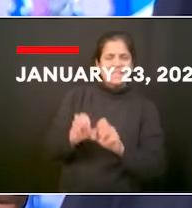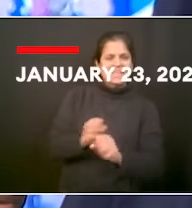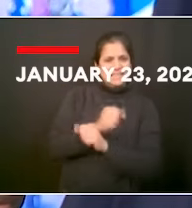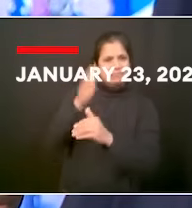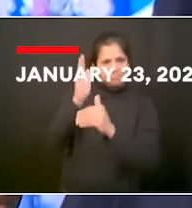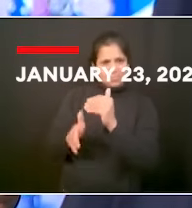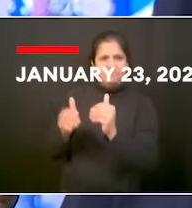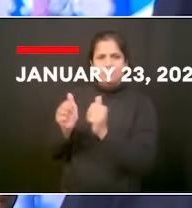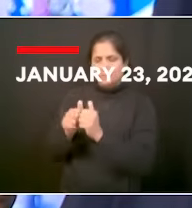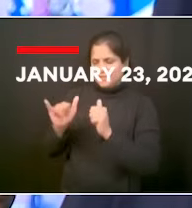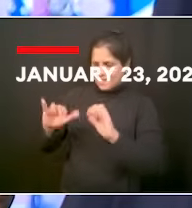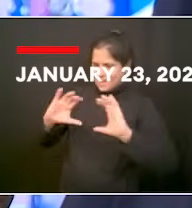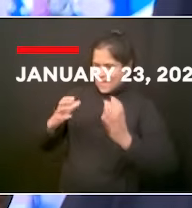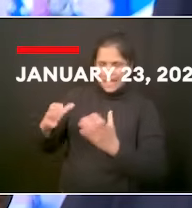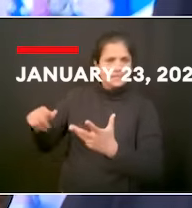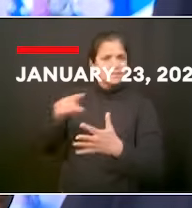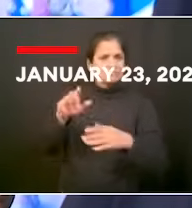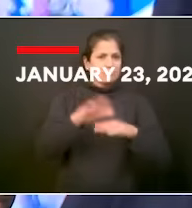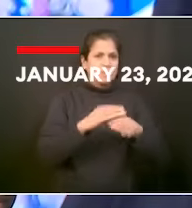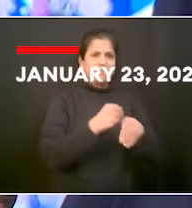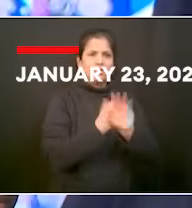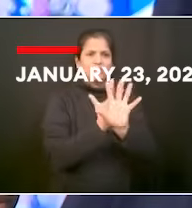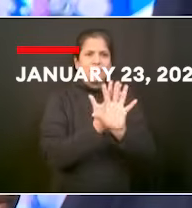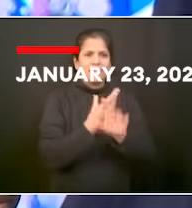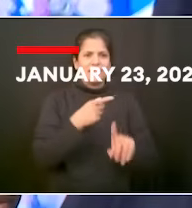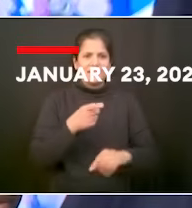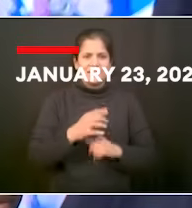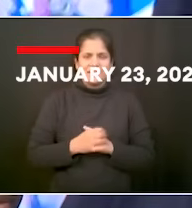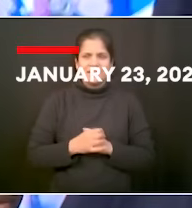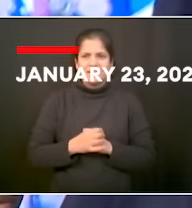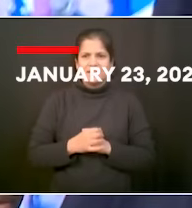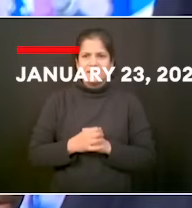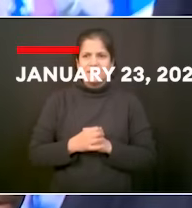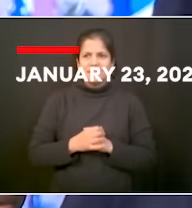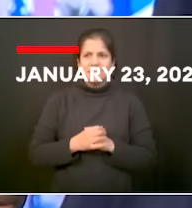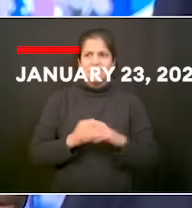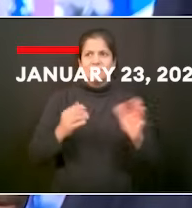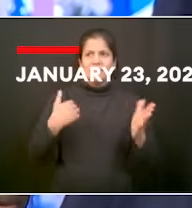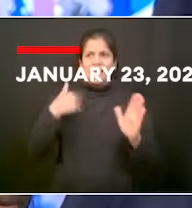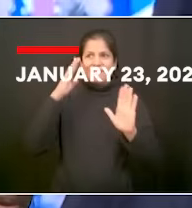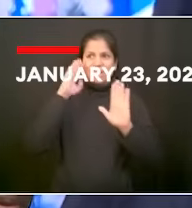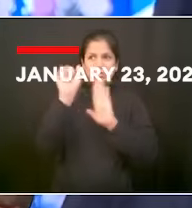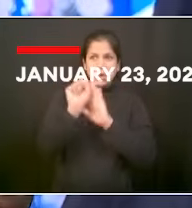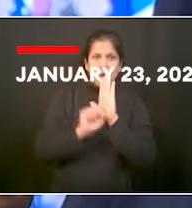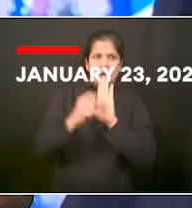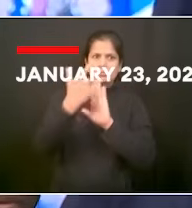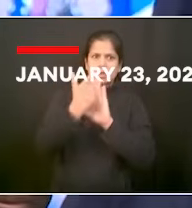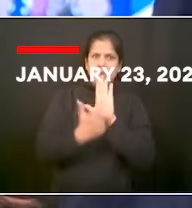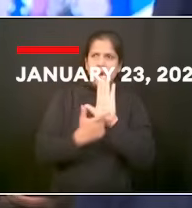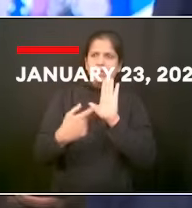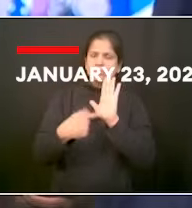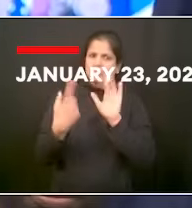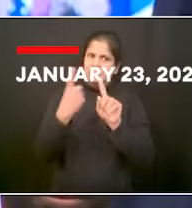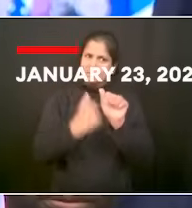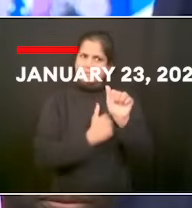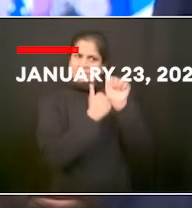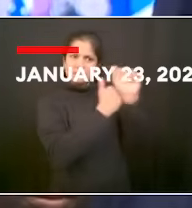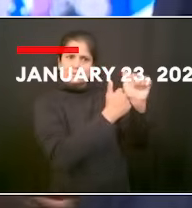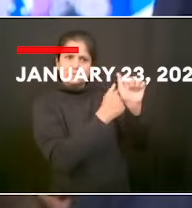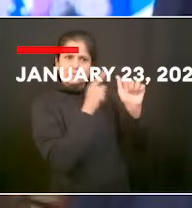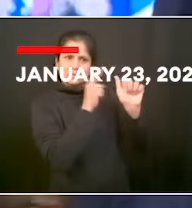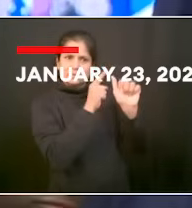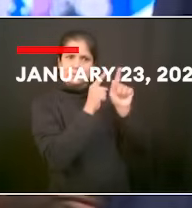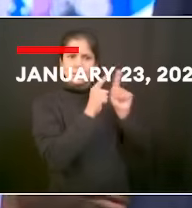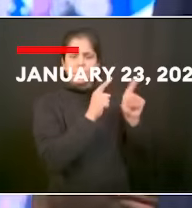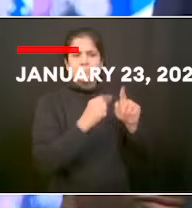we will operate under the constraints as we have from the state, but we are also in the knowledge that those are constraints that could change at some point in the future. I'll